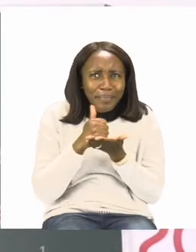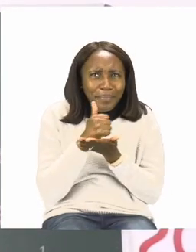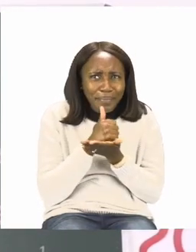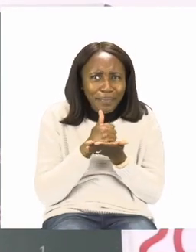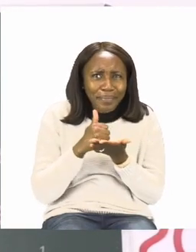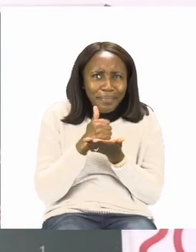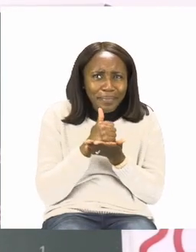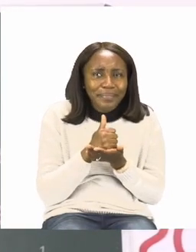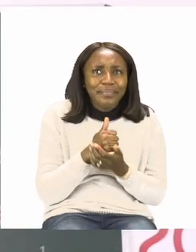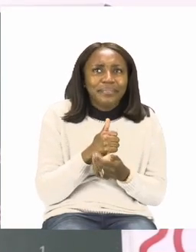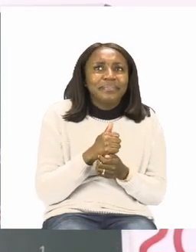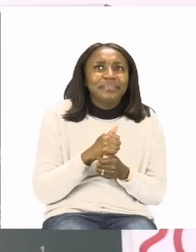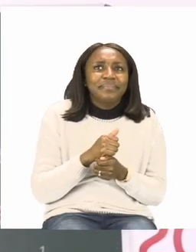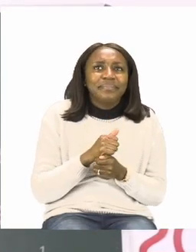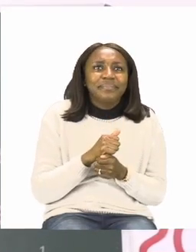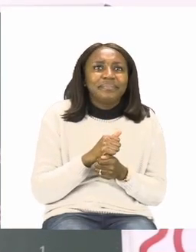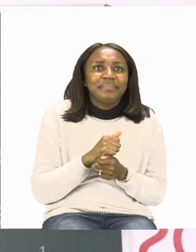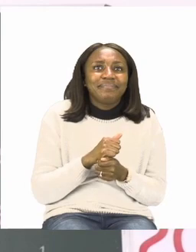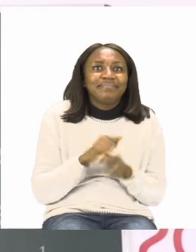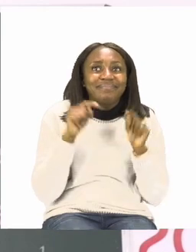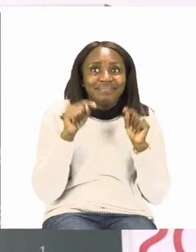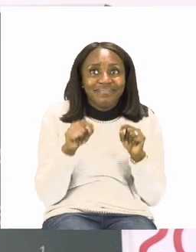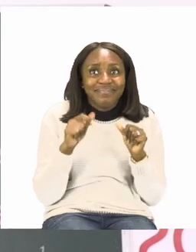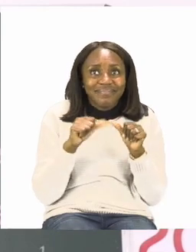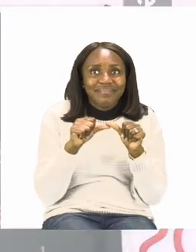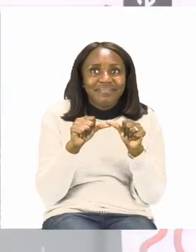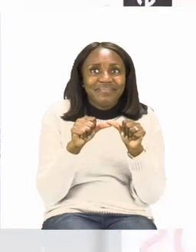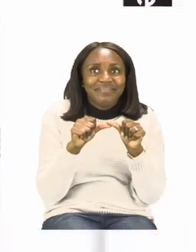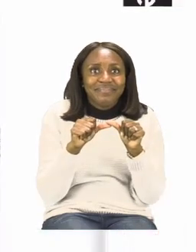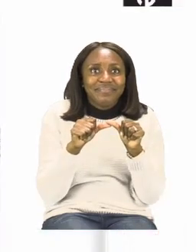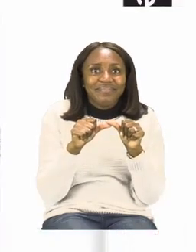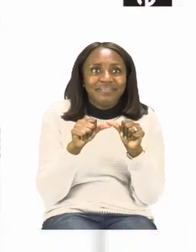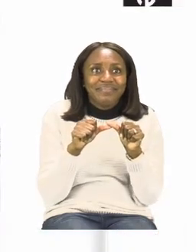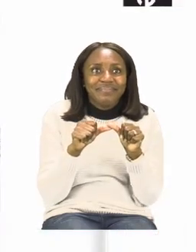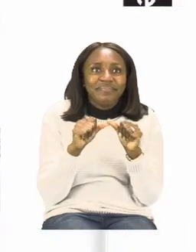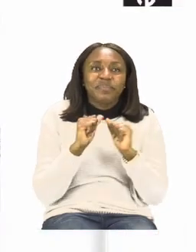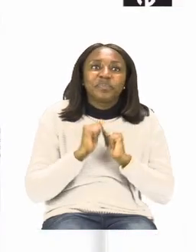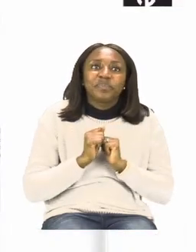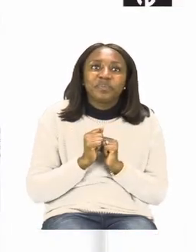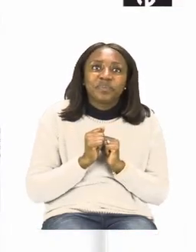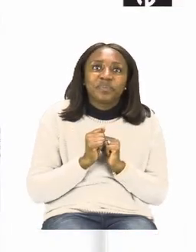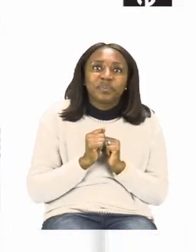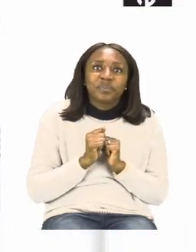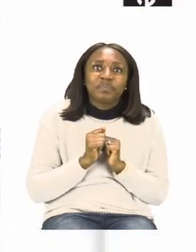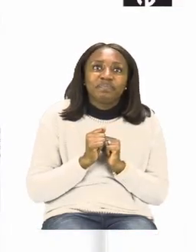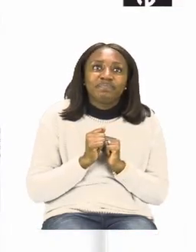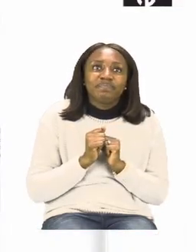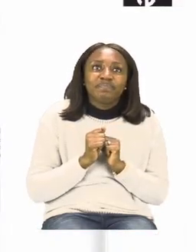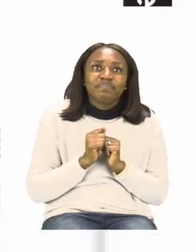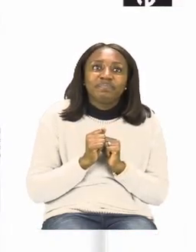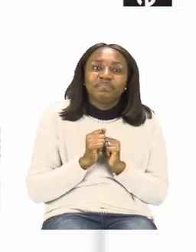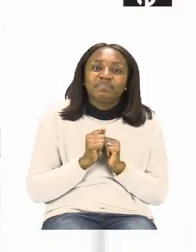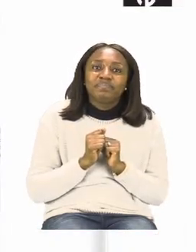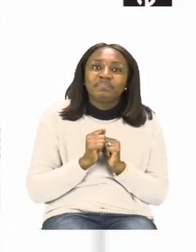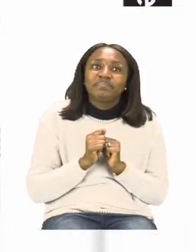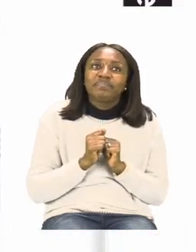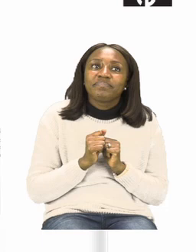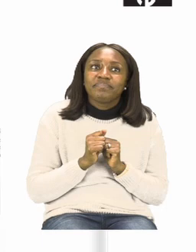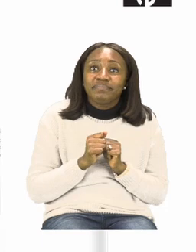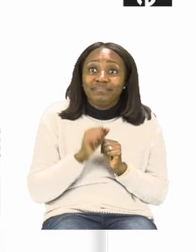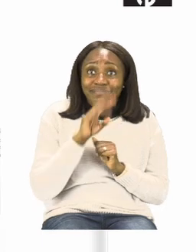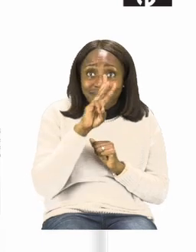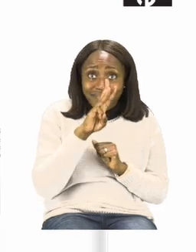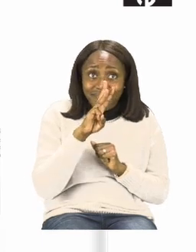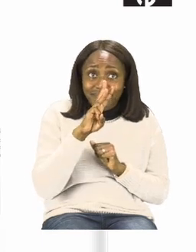zeros. Now let's go to the bottom of the exercise to complete it. Number 3 says,